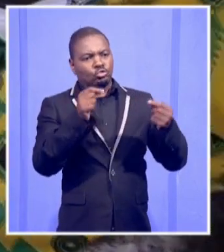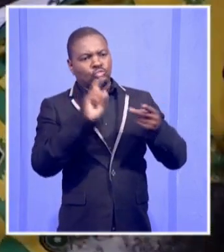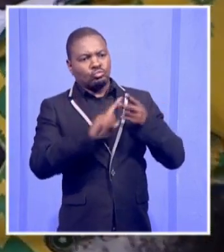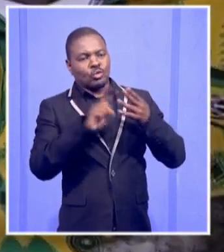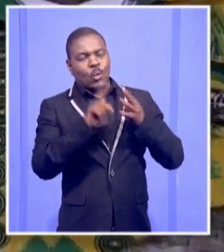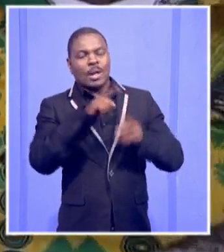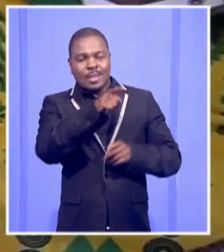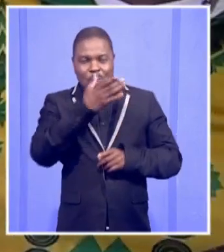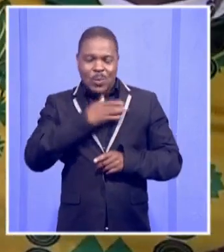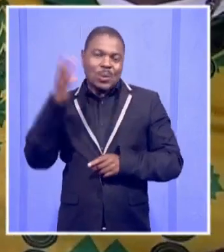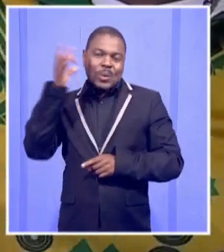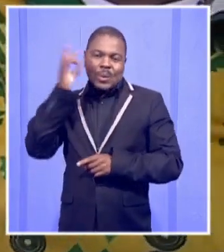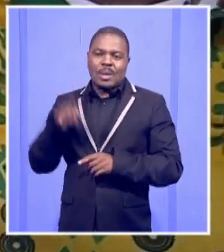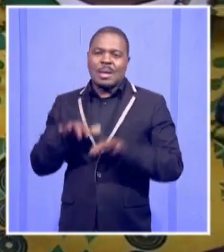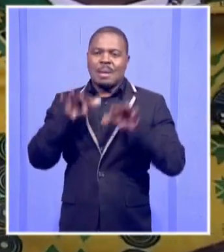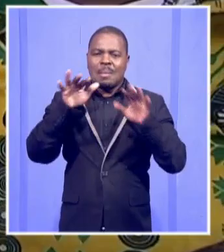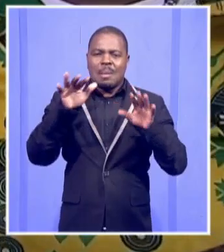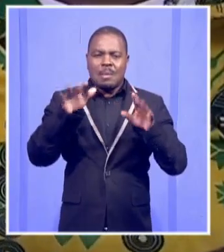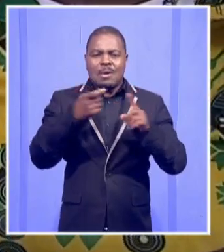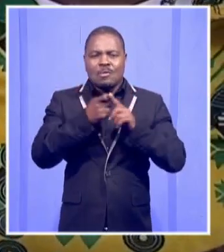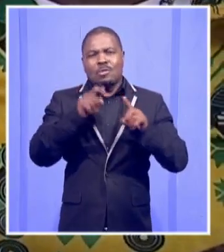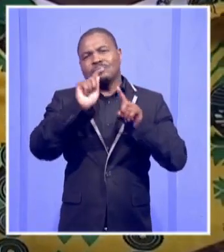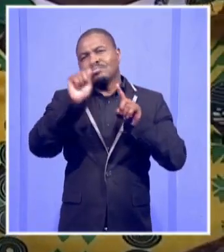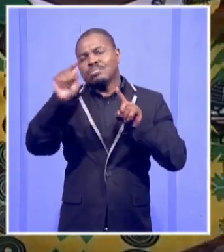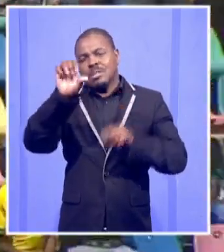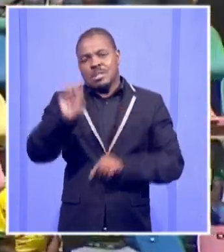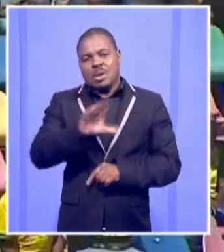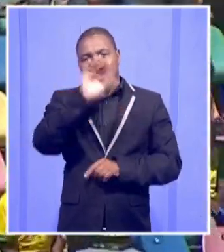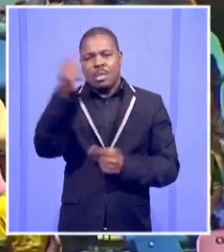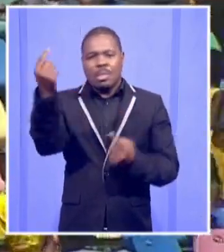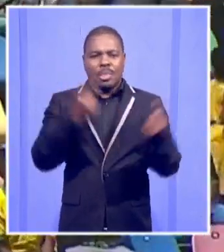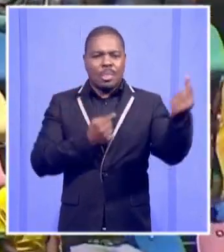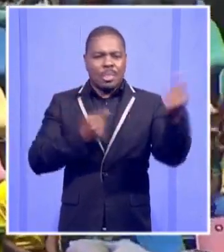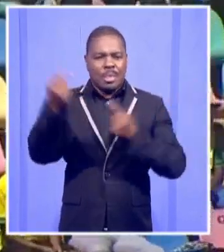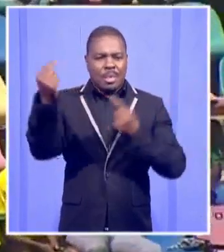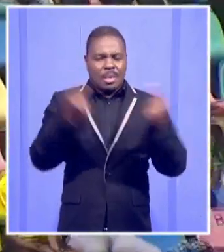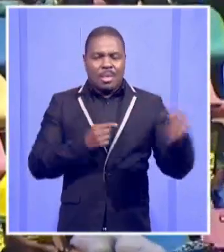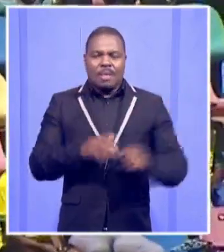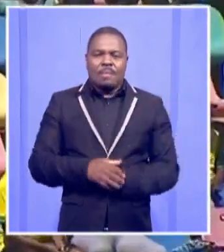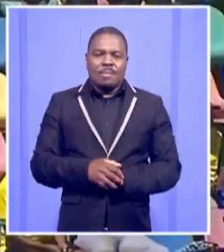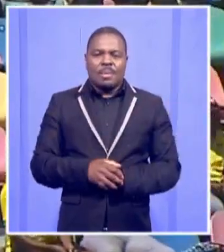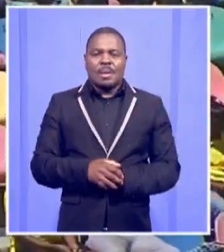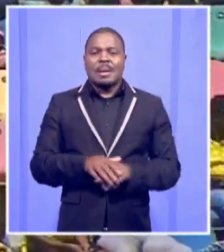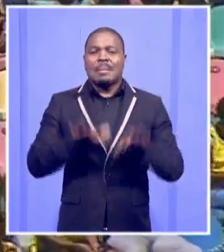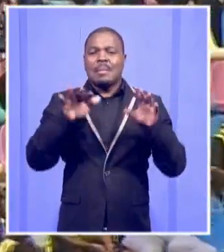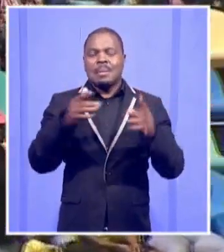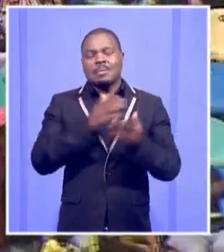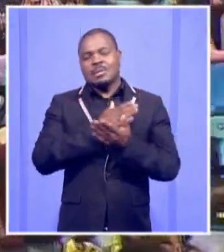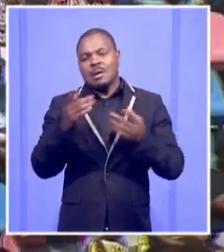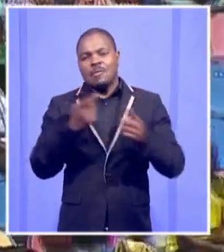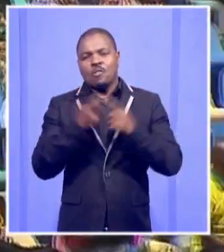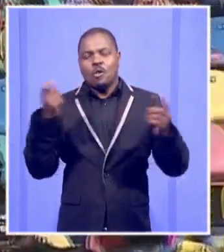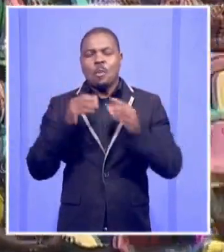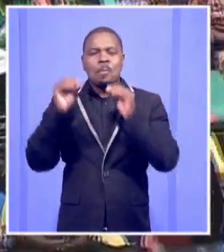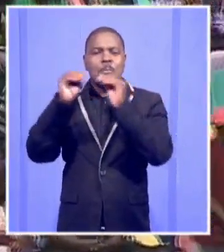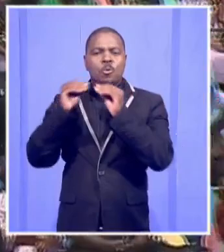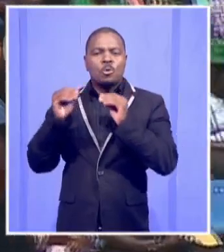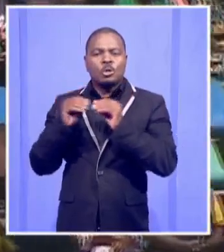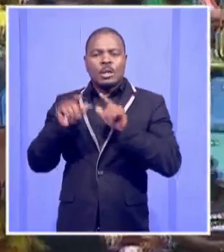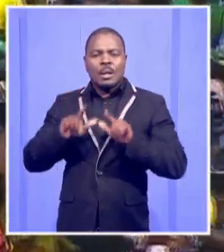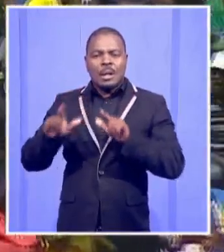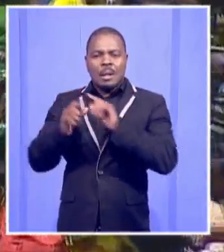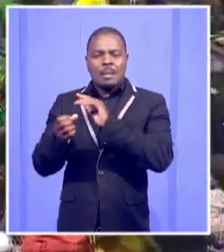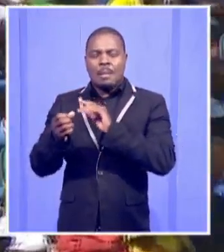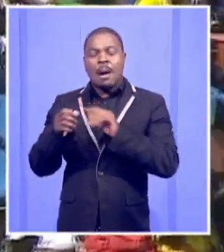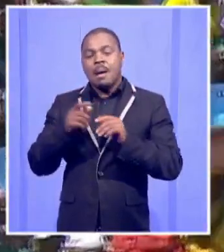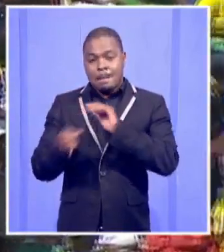came from all and sundry across the country. You're joined by people here that came all the way from Bushbuck Ridge, Mpumalanga